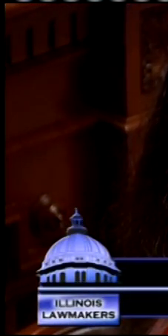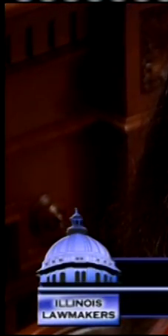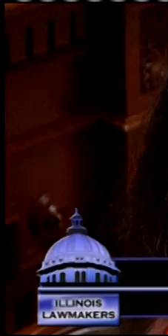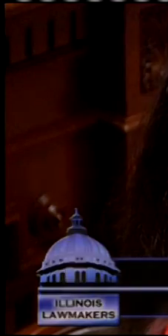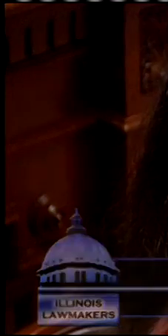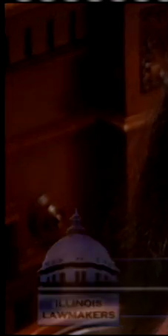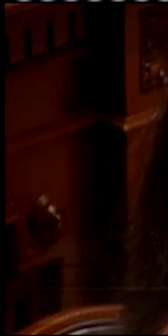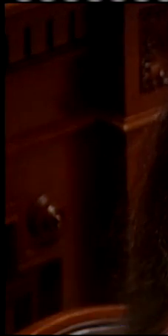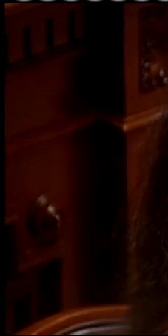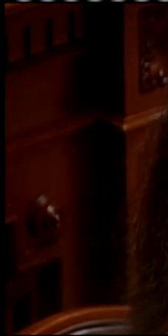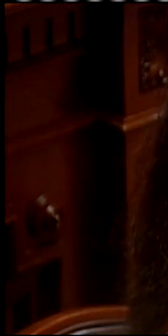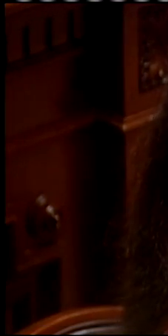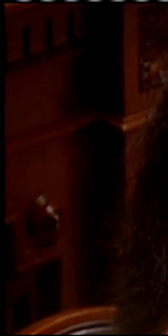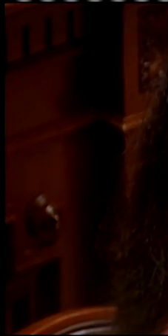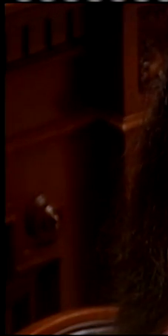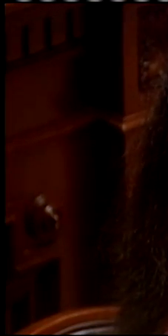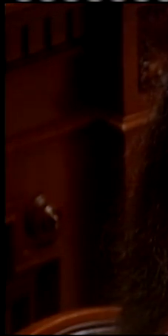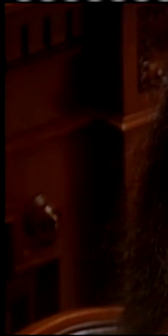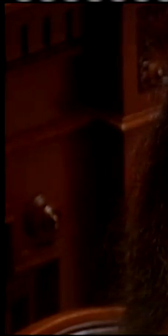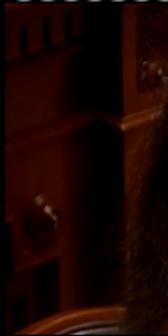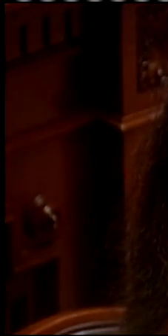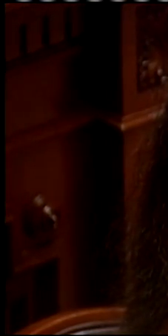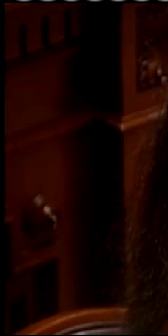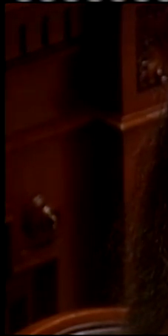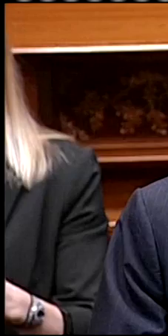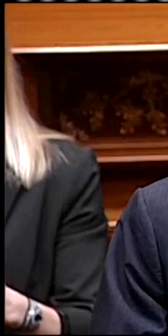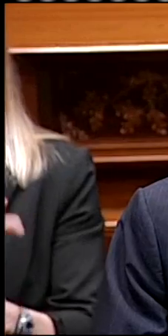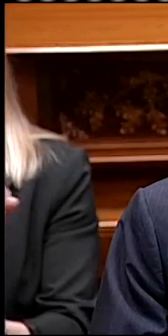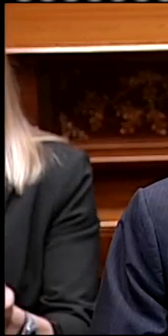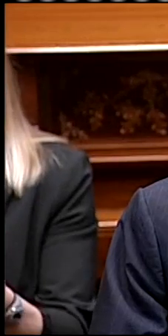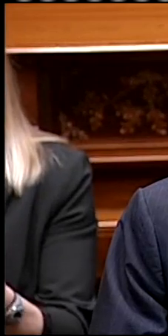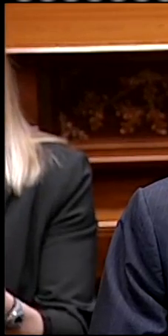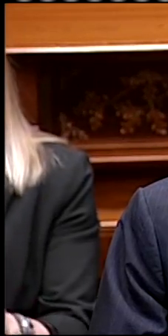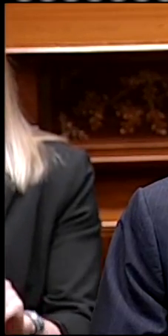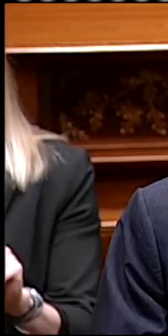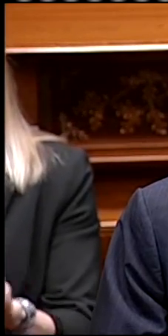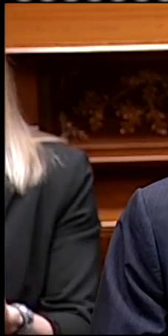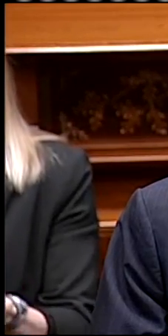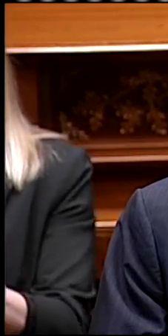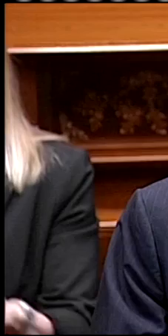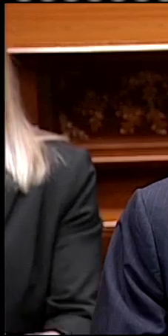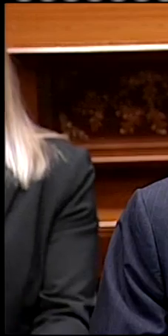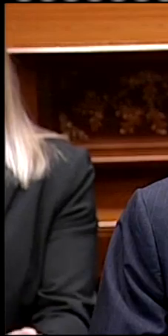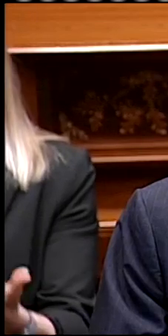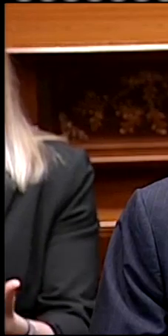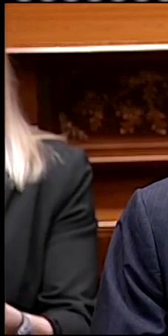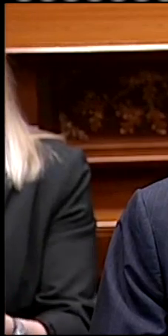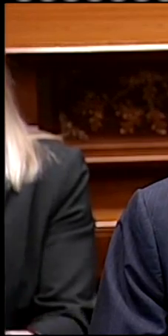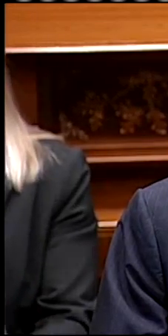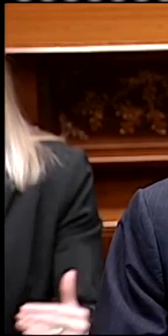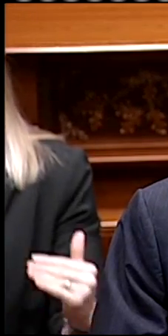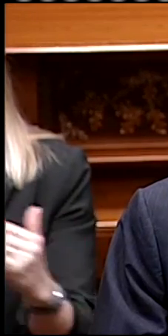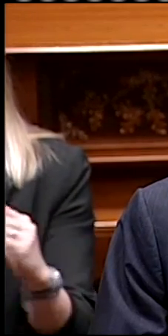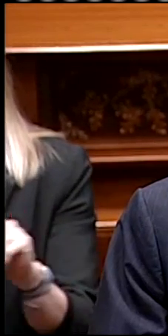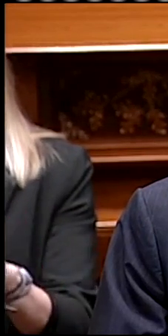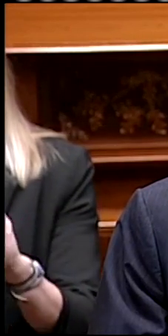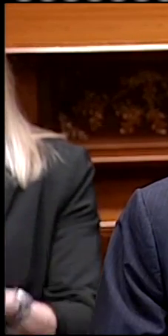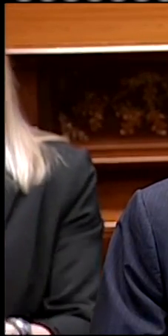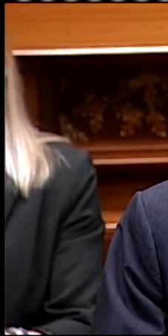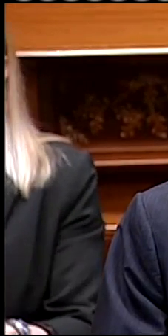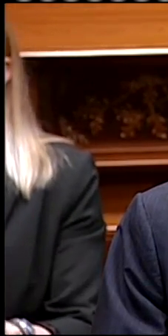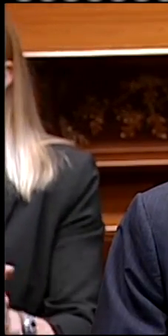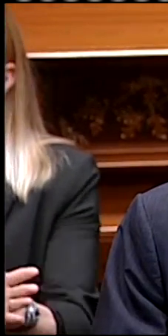And we must take specific, positive action to end this unfair situation. We